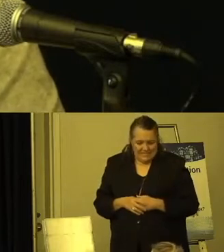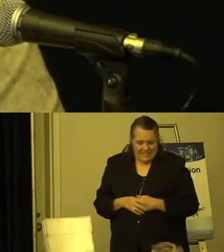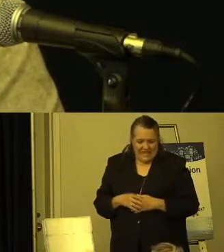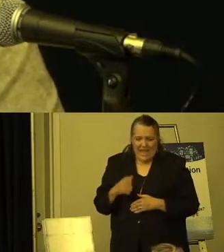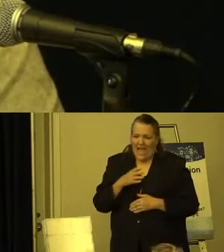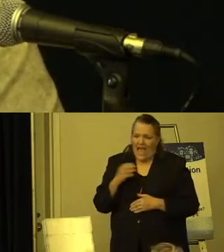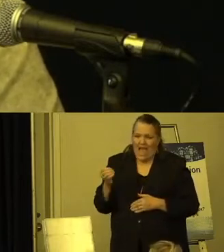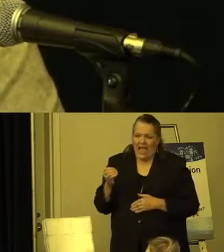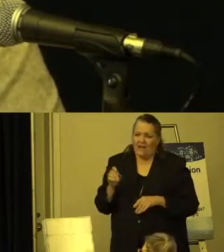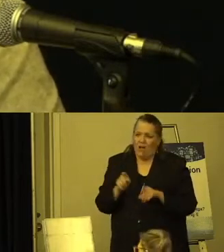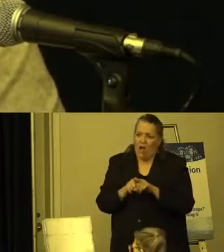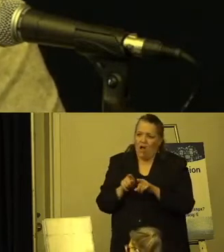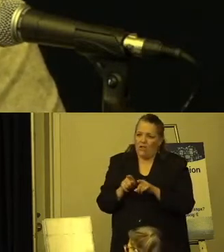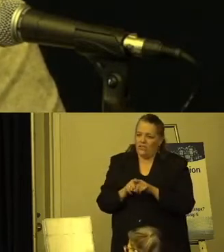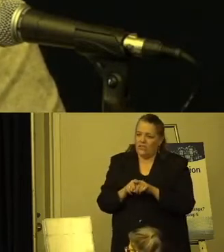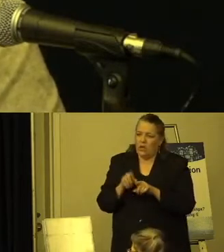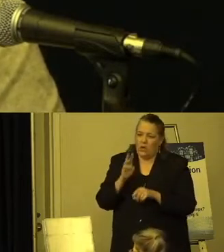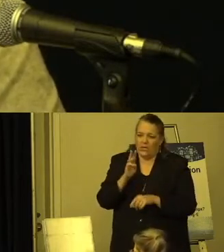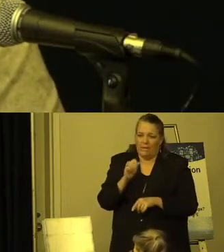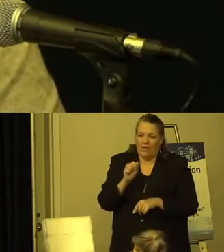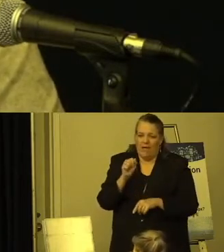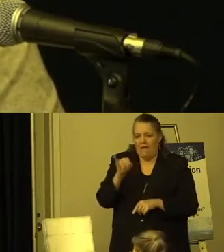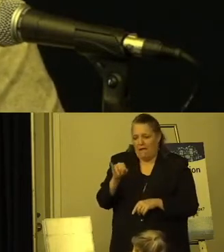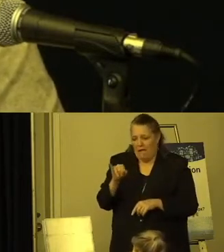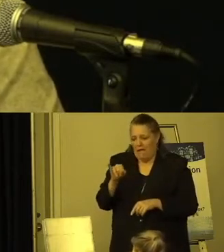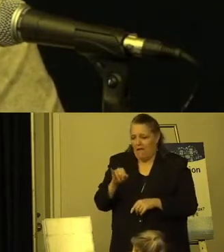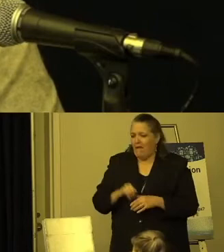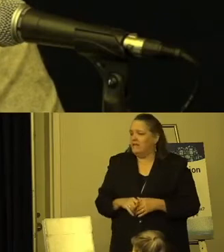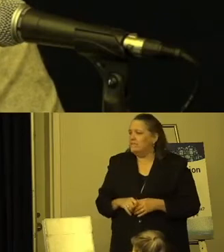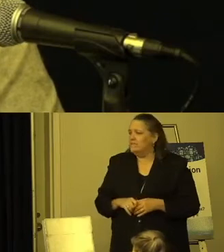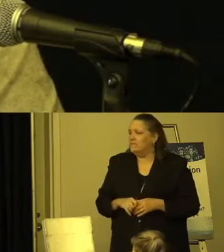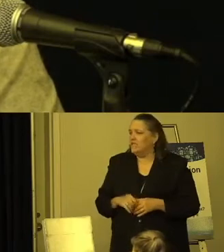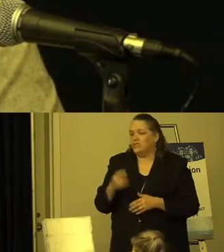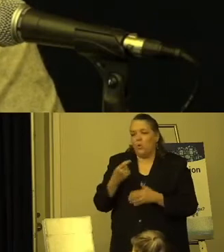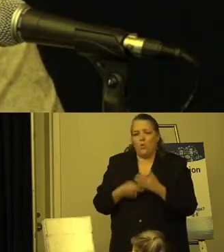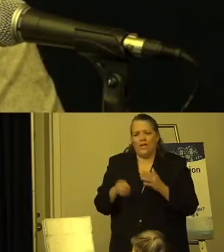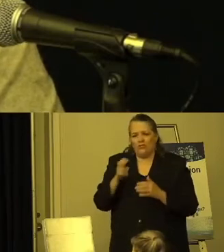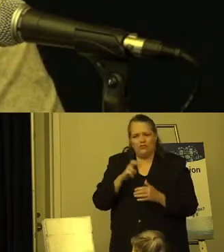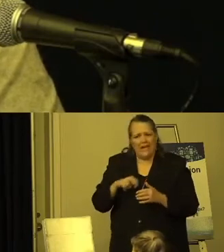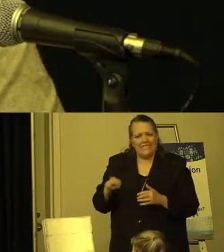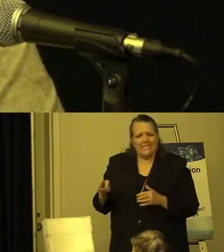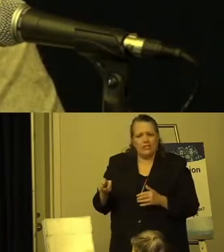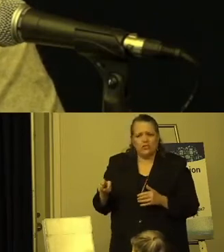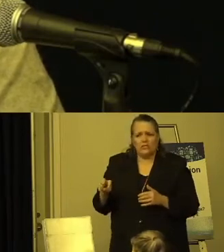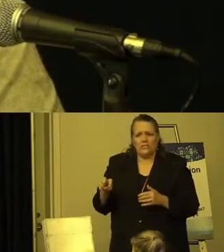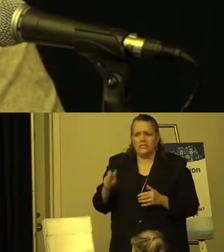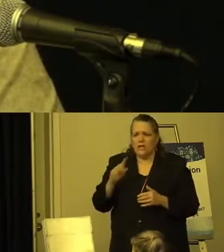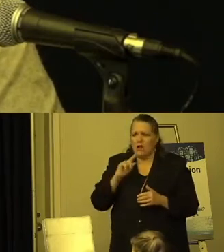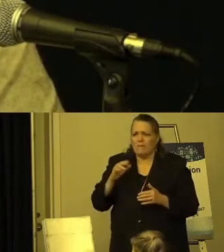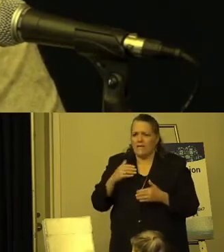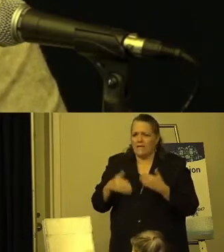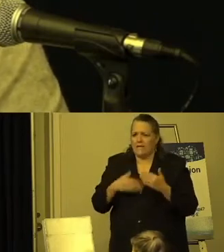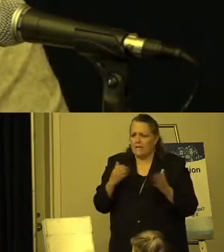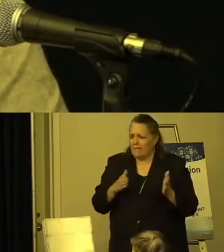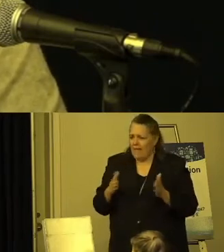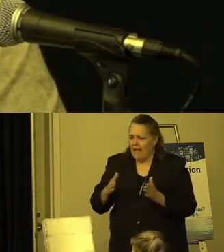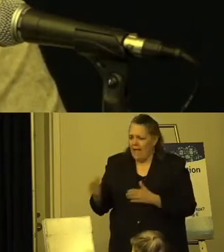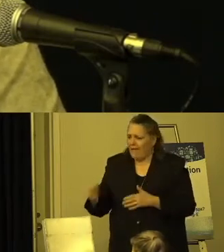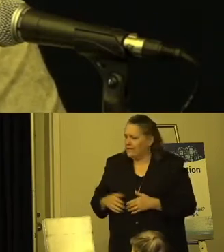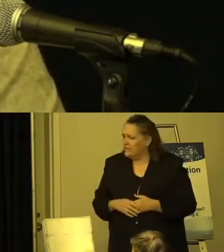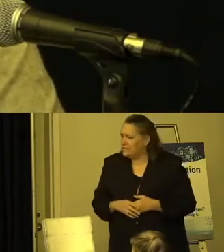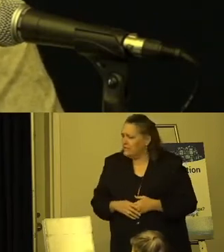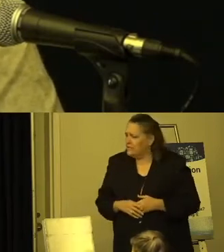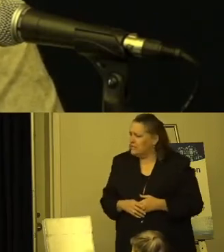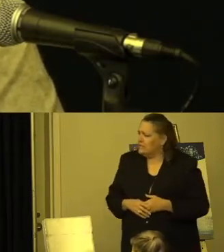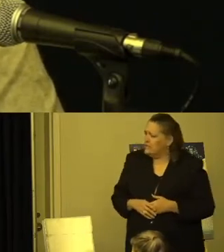there's also that major change at WAY. So what are the transition steps that are being planned here, and what are